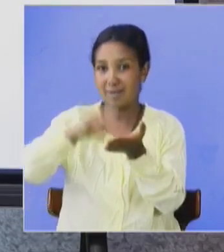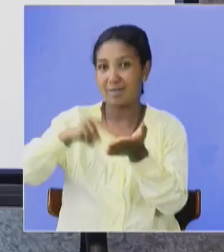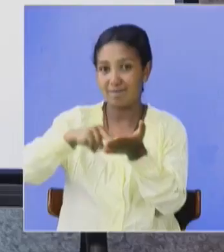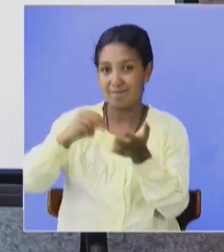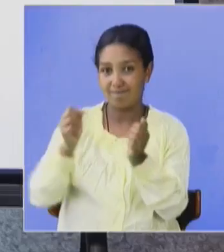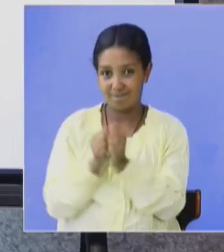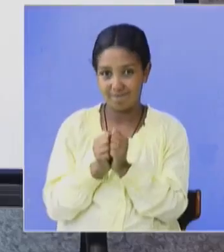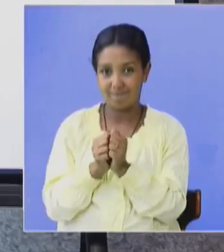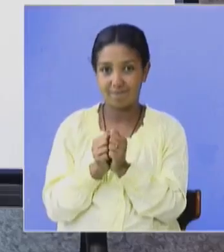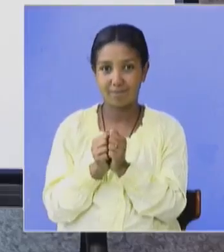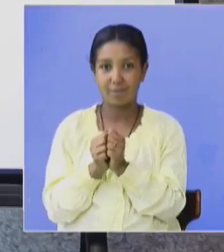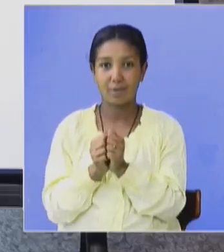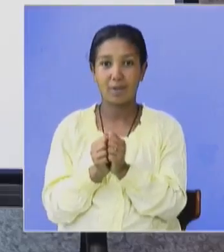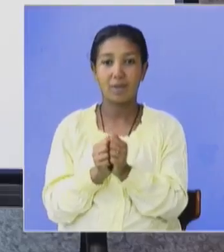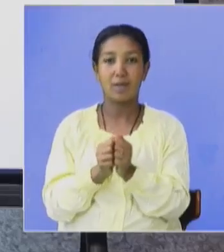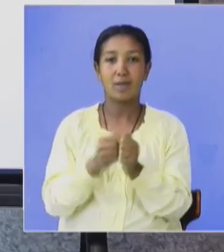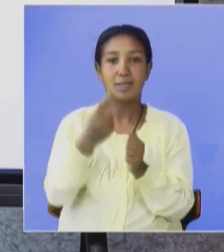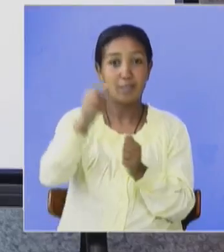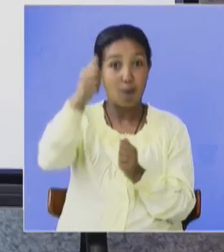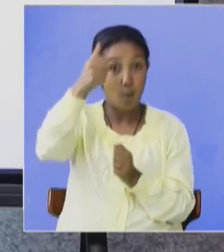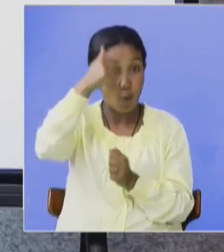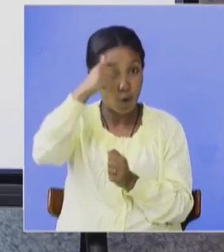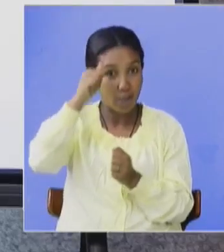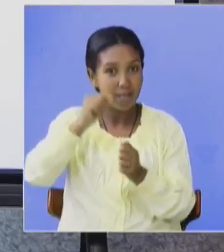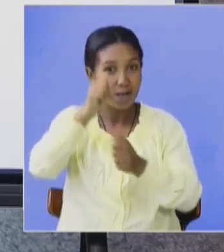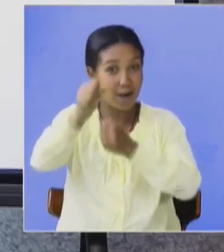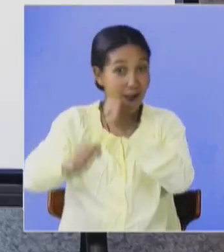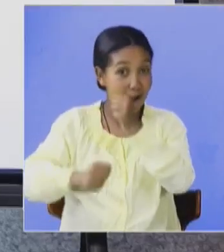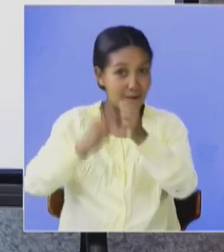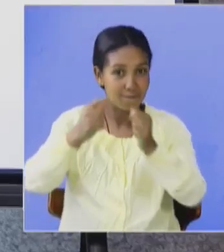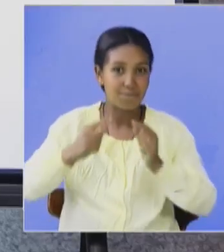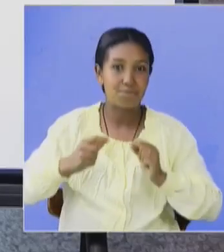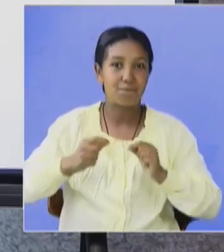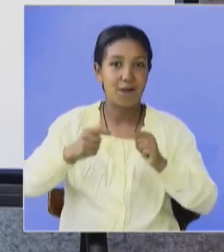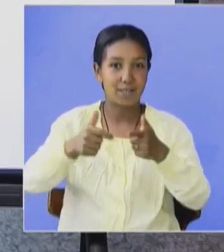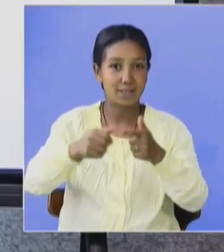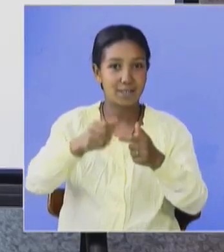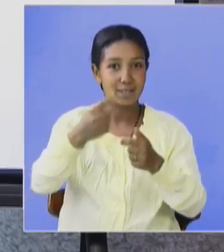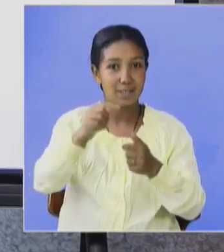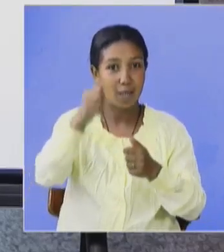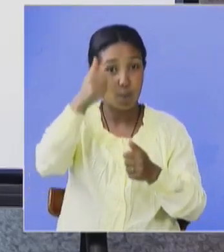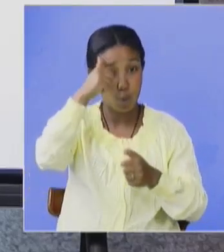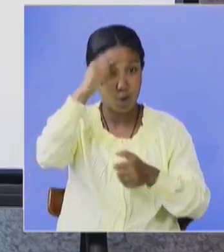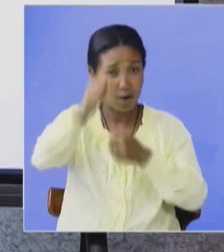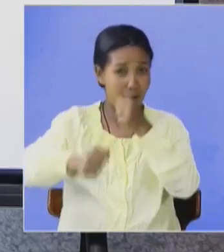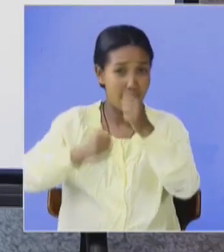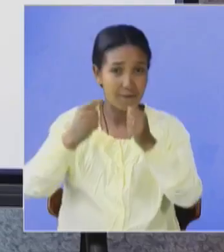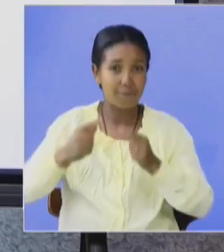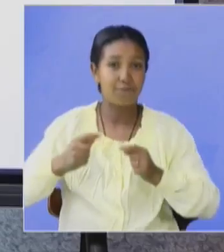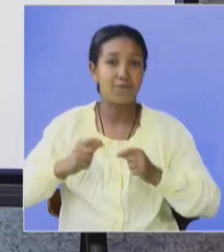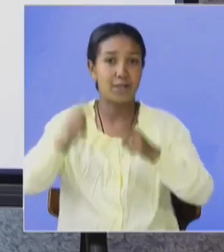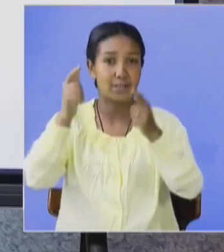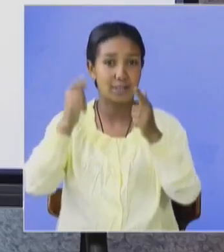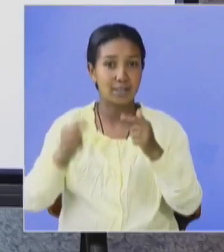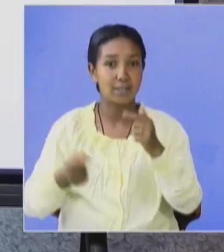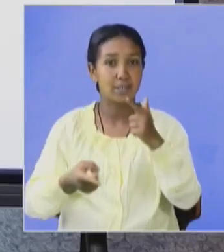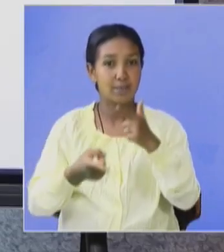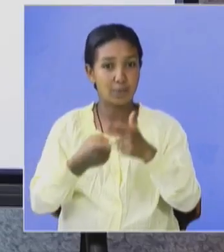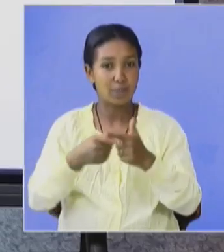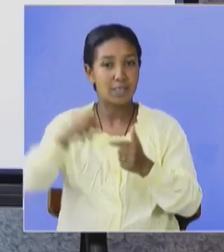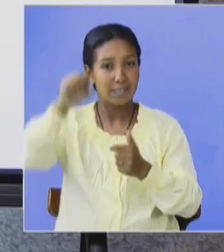me. The boy runs fast. The boy runs fast.